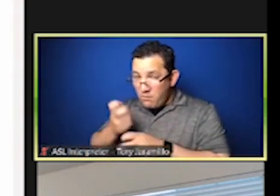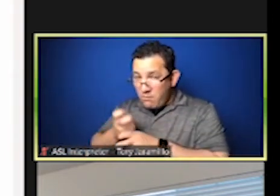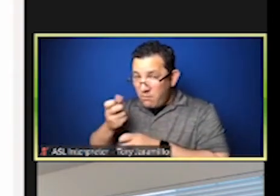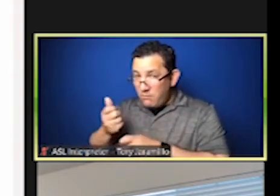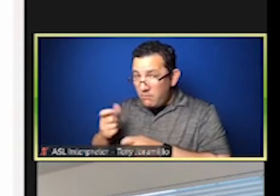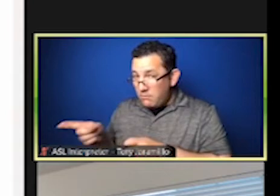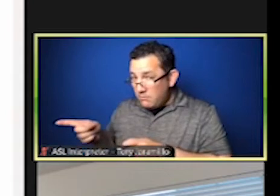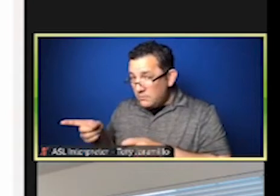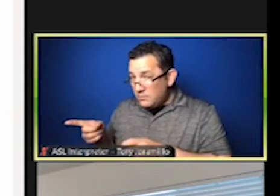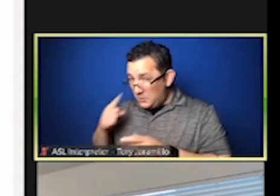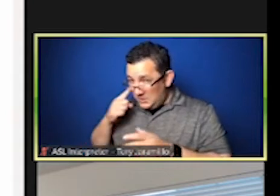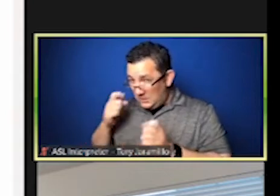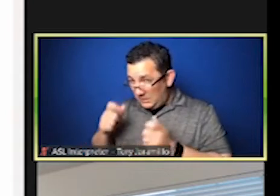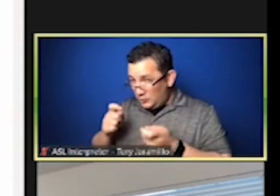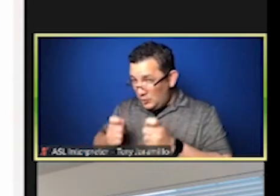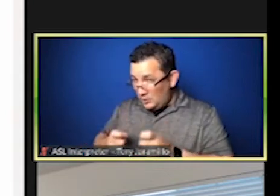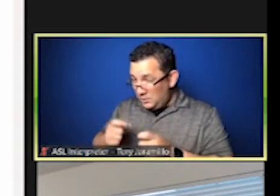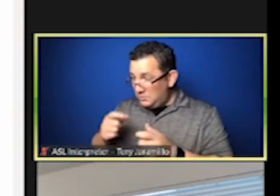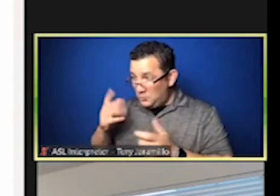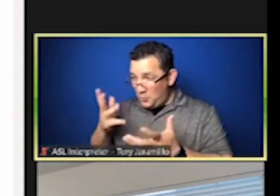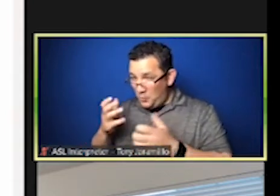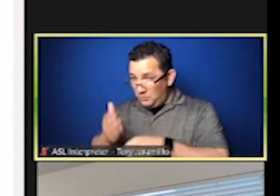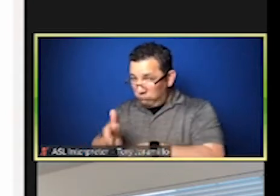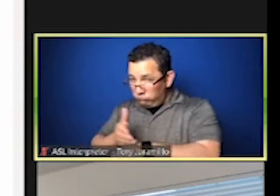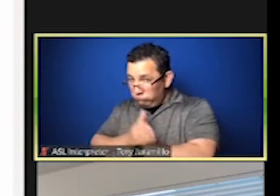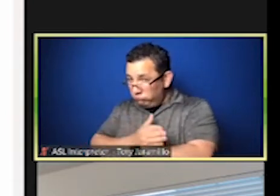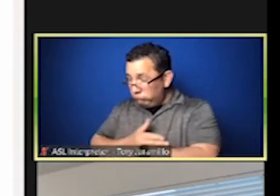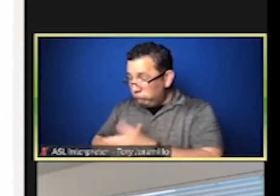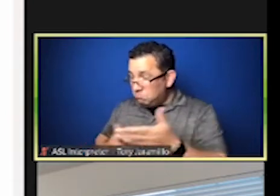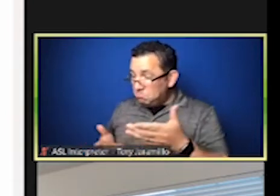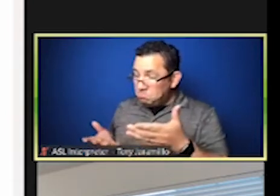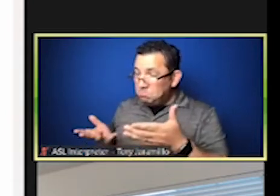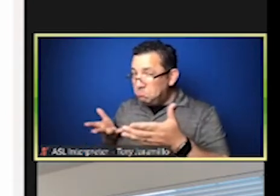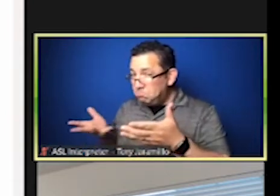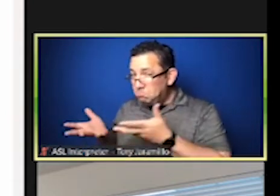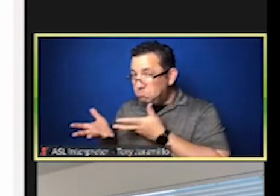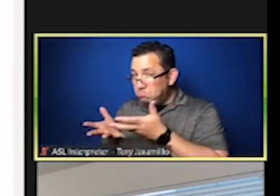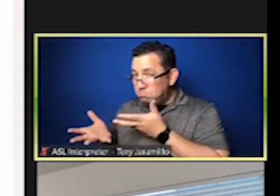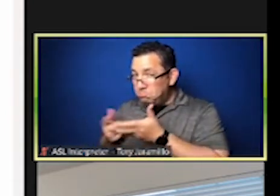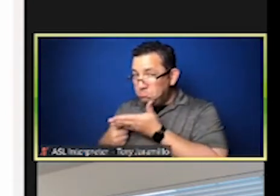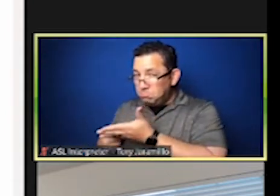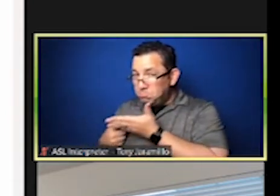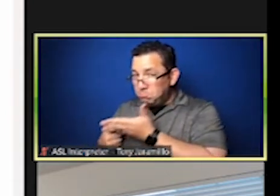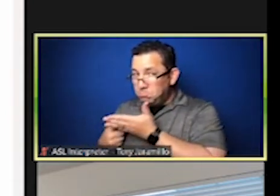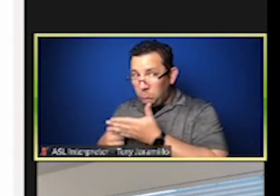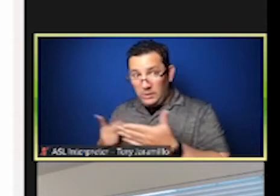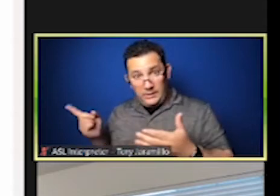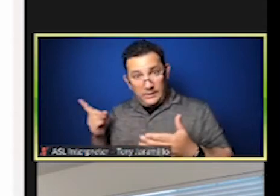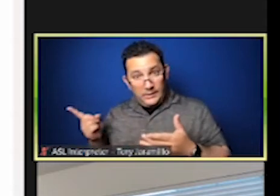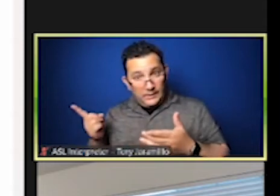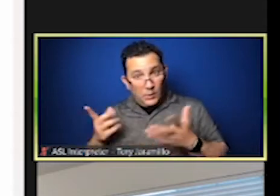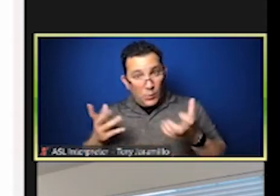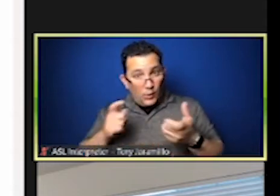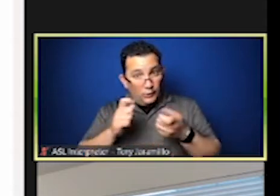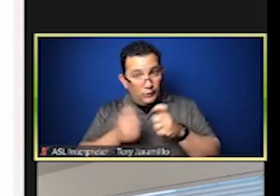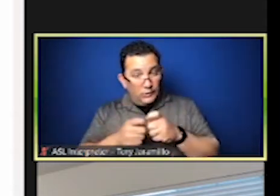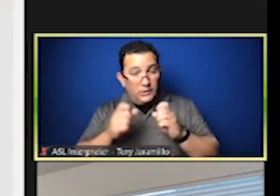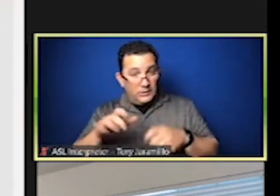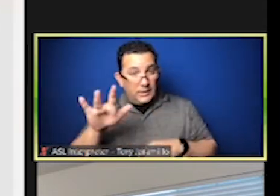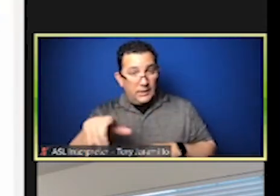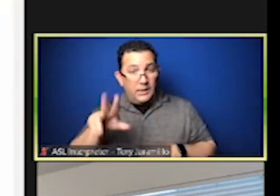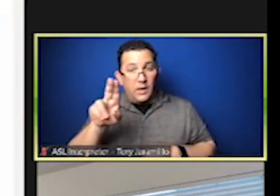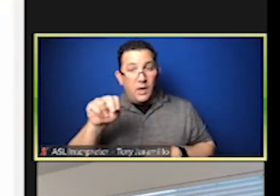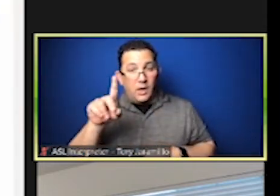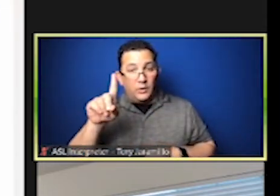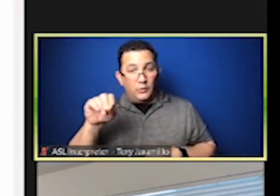to make better? If that's the case and your student wants to make some changes to that assignment, they could click undo turn